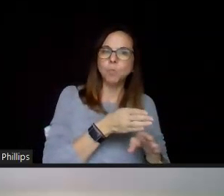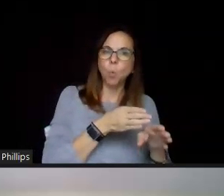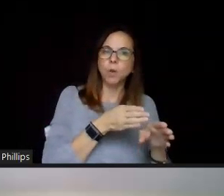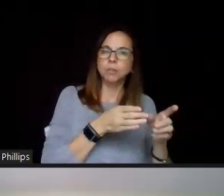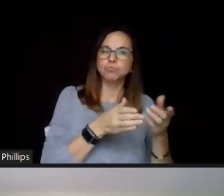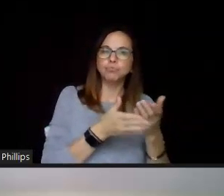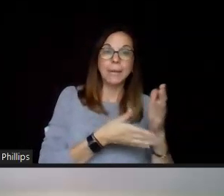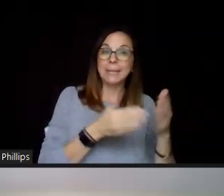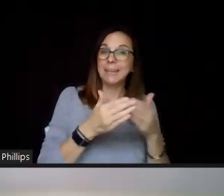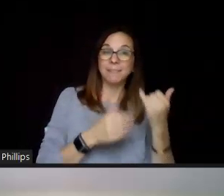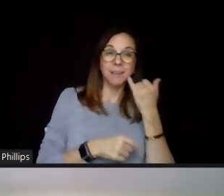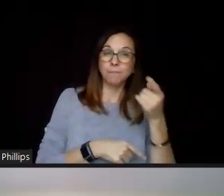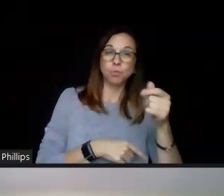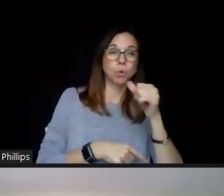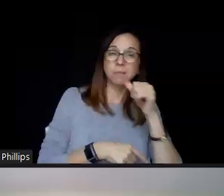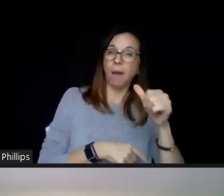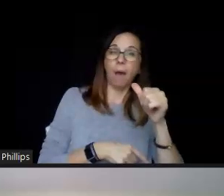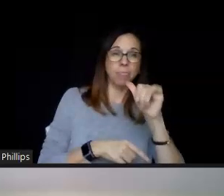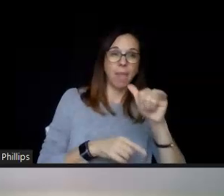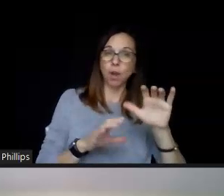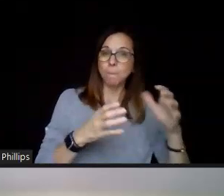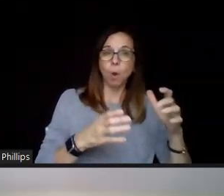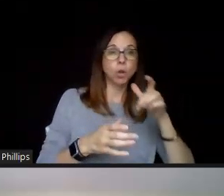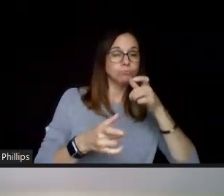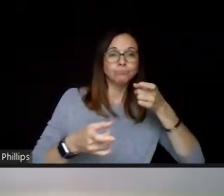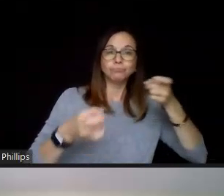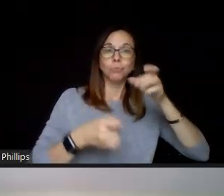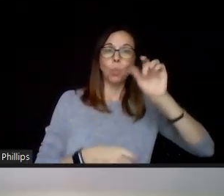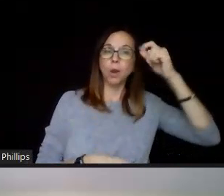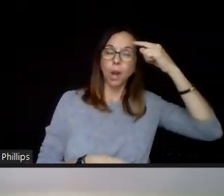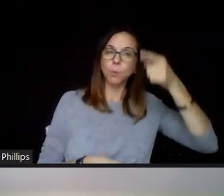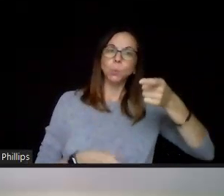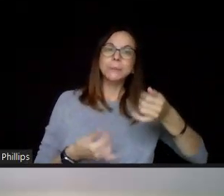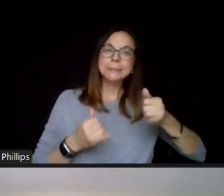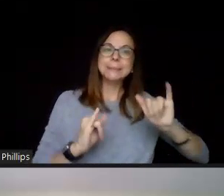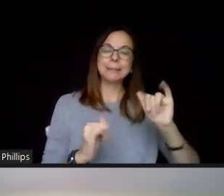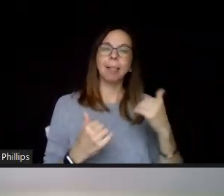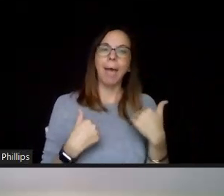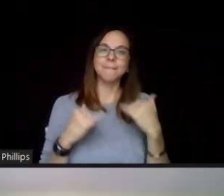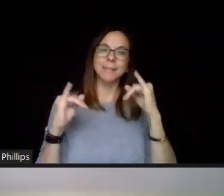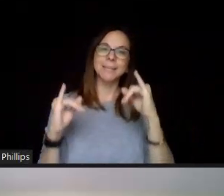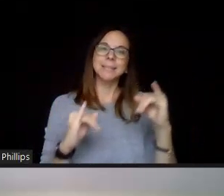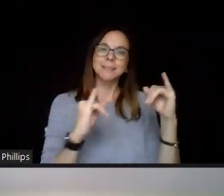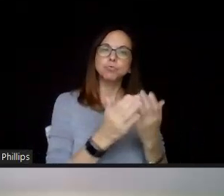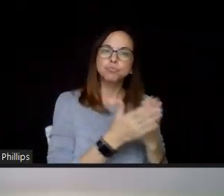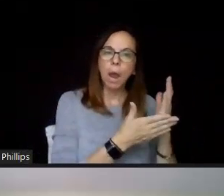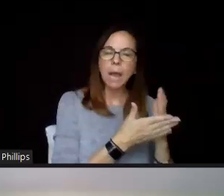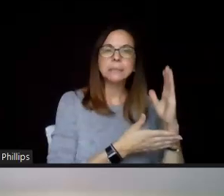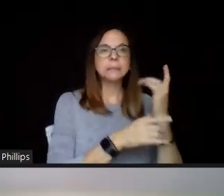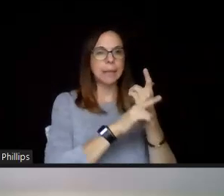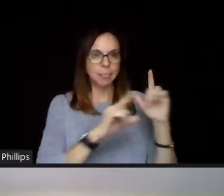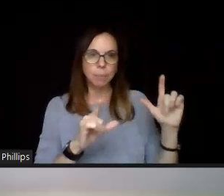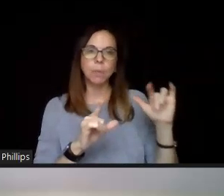if you're not the party in charge of your government, right, that you still have individual rights and liberties that